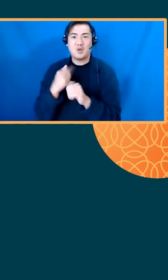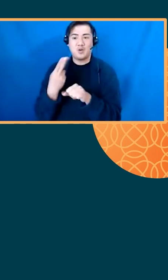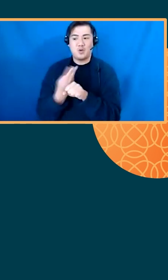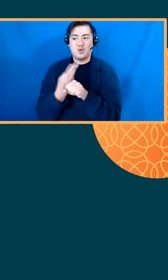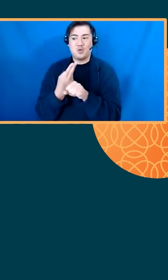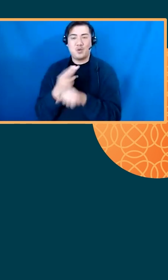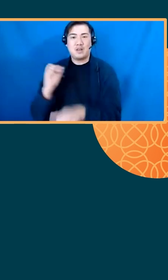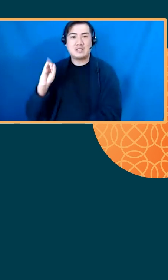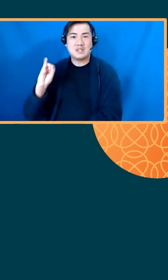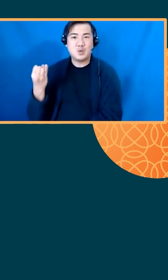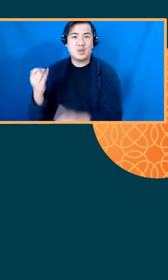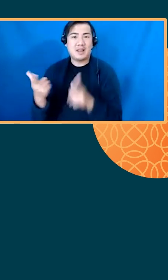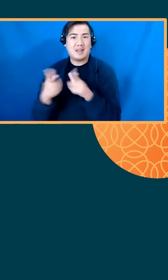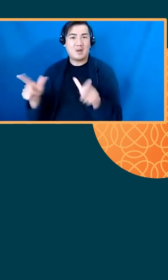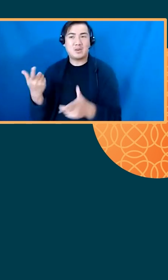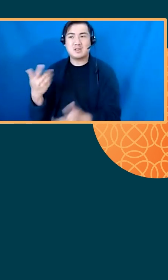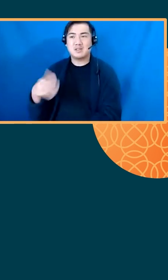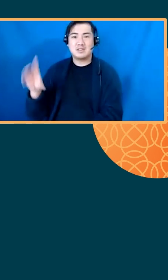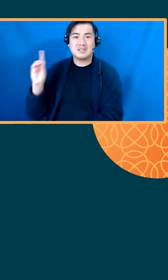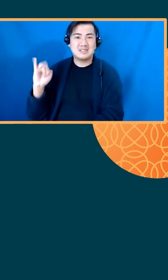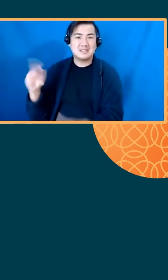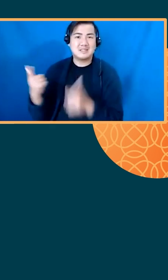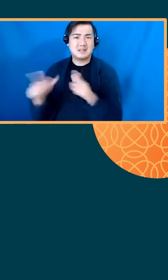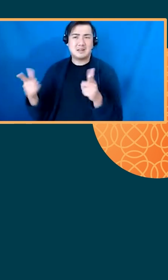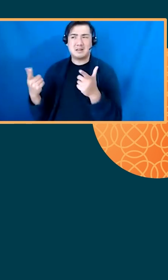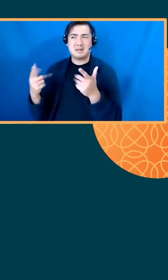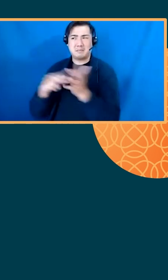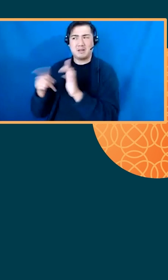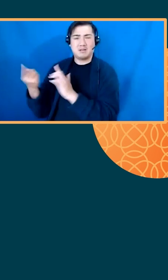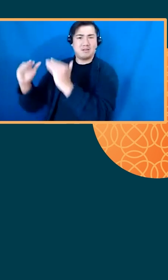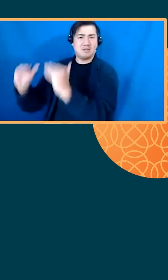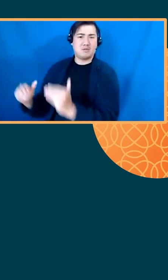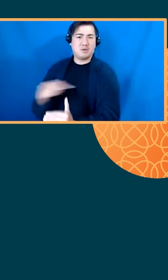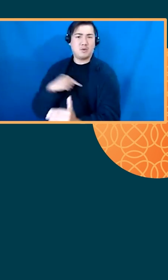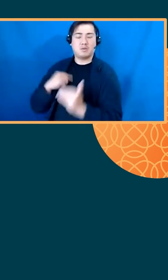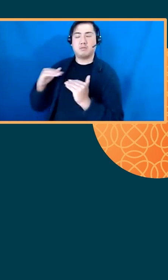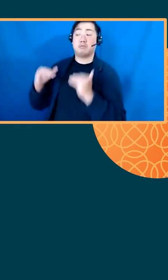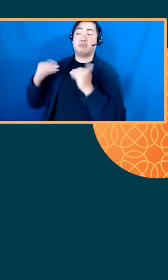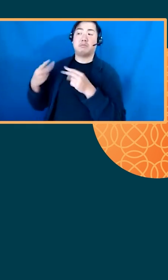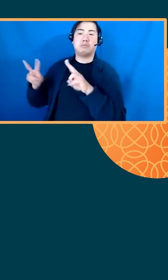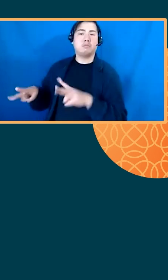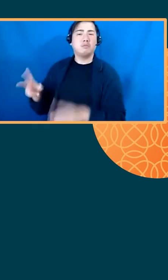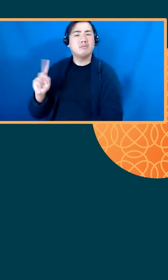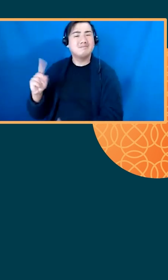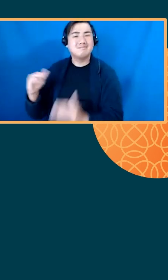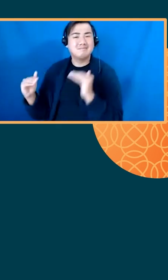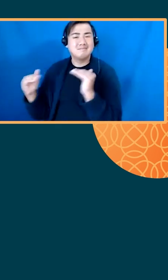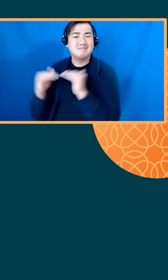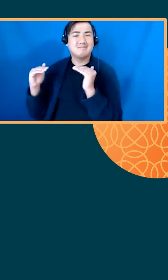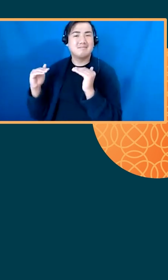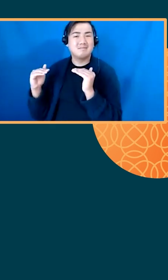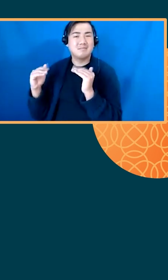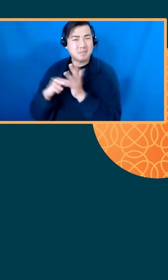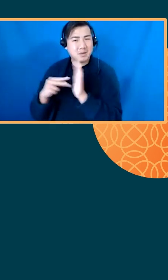and equity and inclusion doesn't mean that they're worse than us or that we're better than them. So let's just end with the